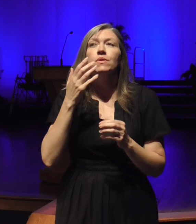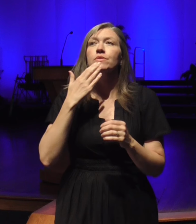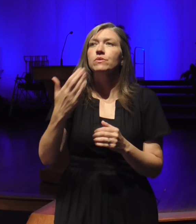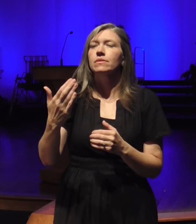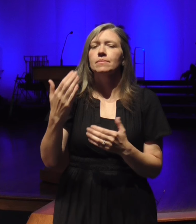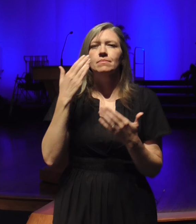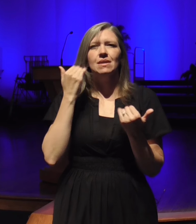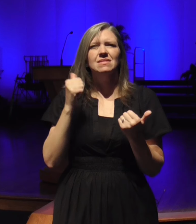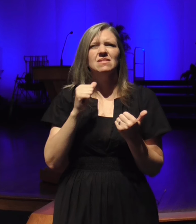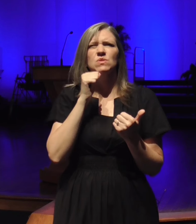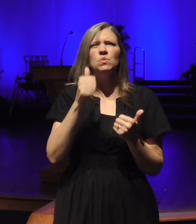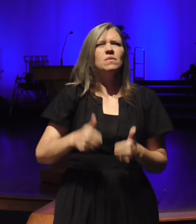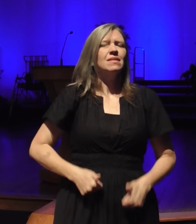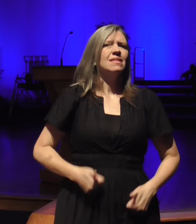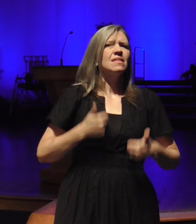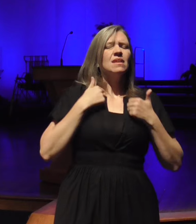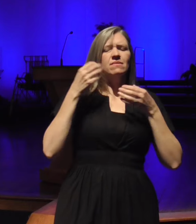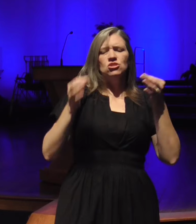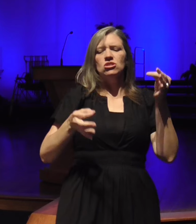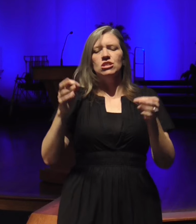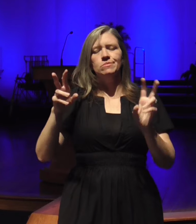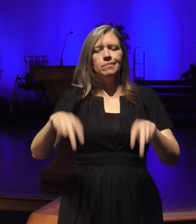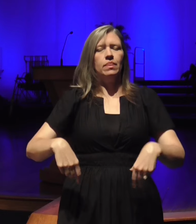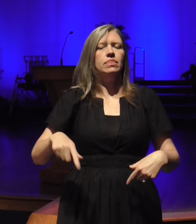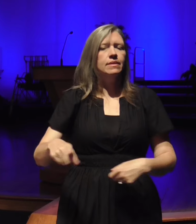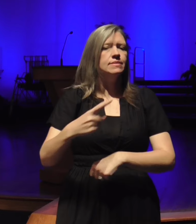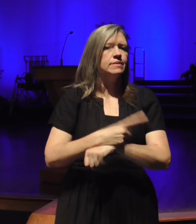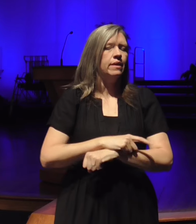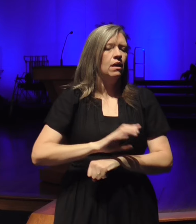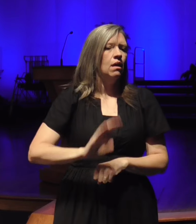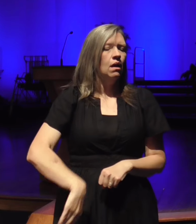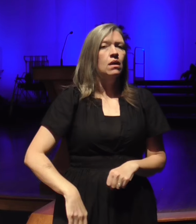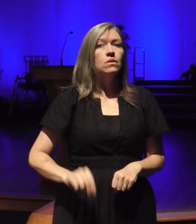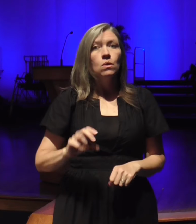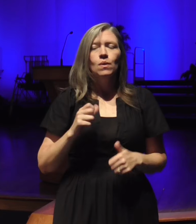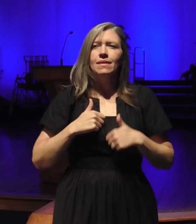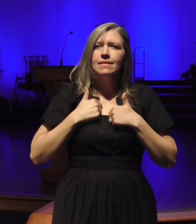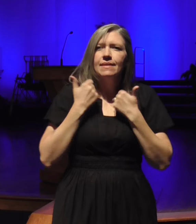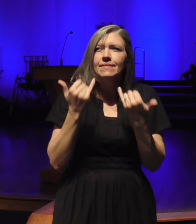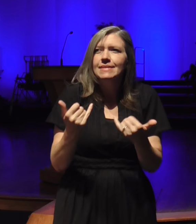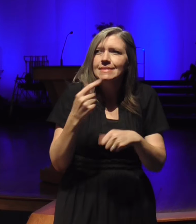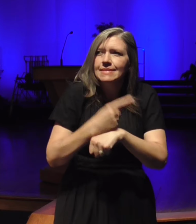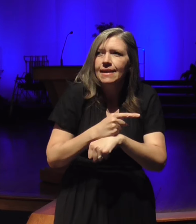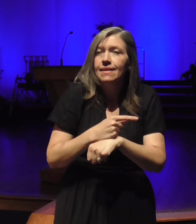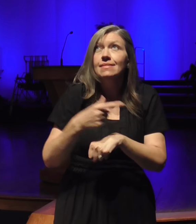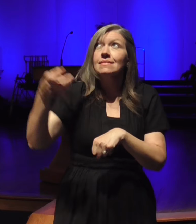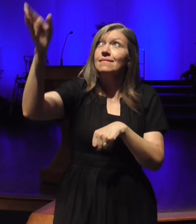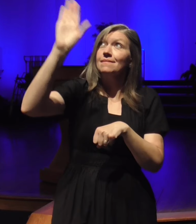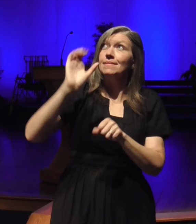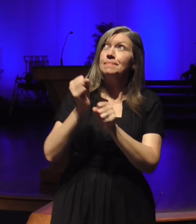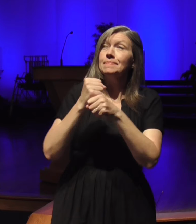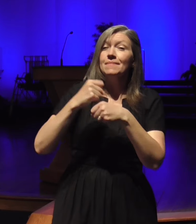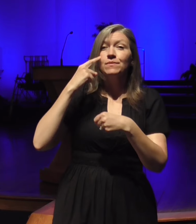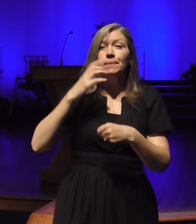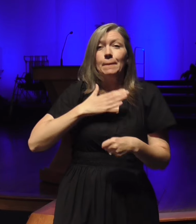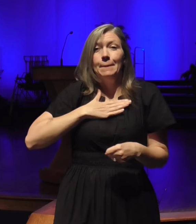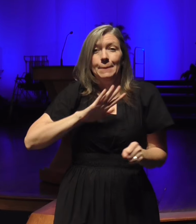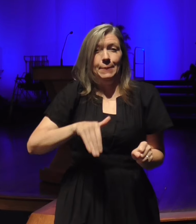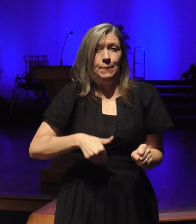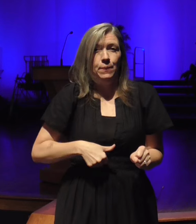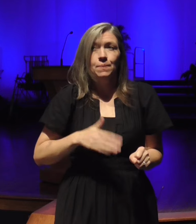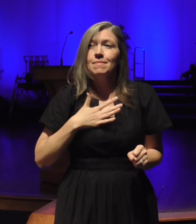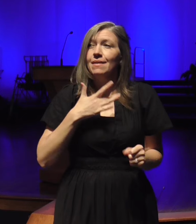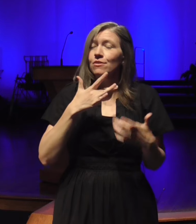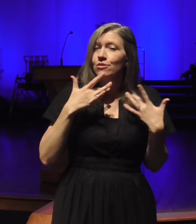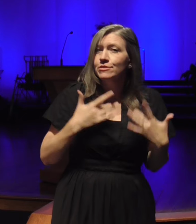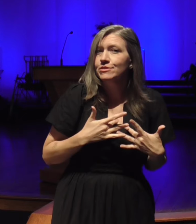to eat at our favorite restaurant. We're going to prepare for this good every day because I live not in my judgment of this day that is